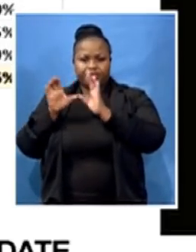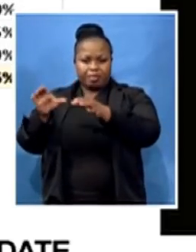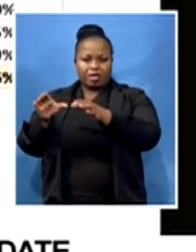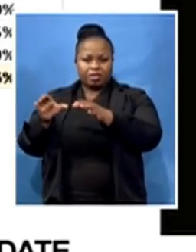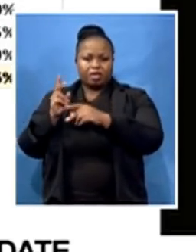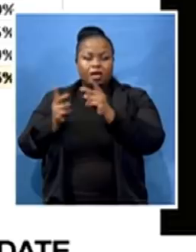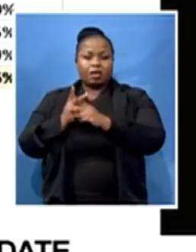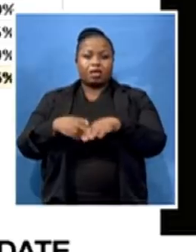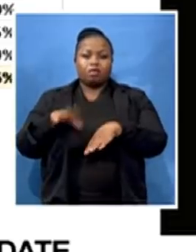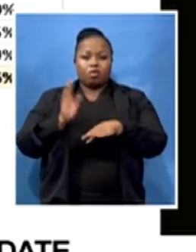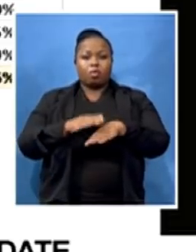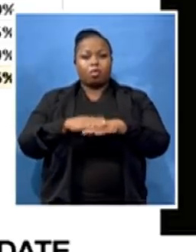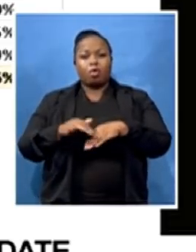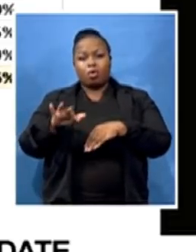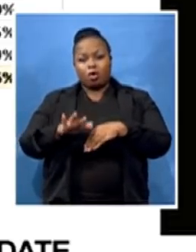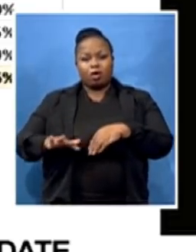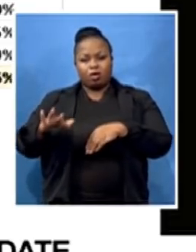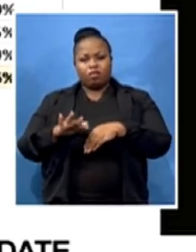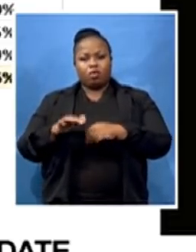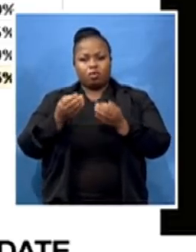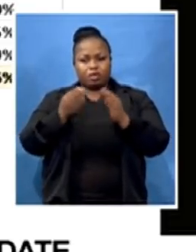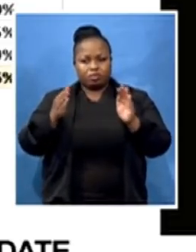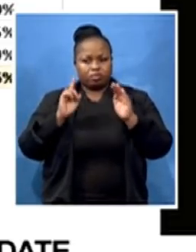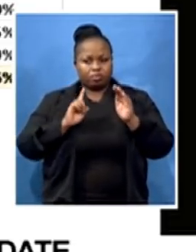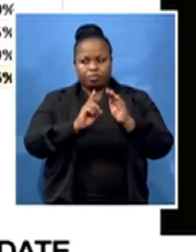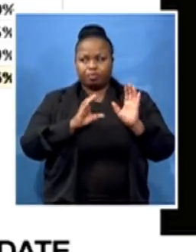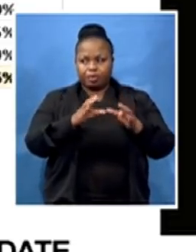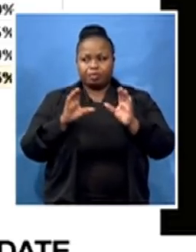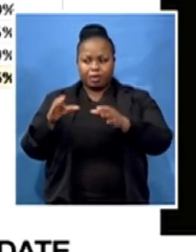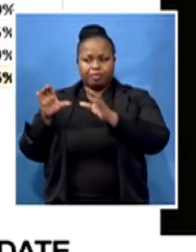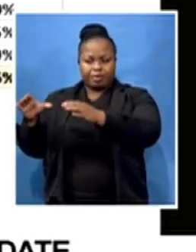quarantine. It's an issue if you've got very